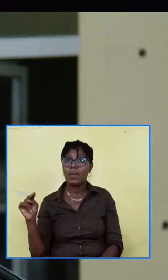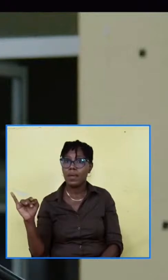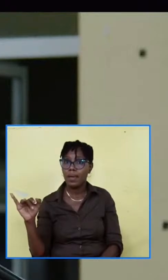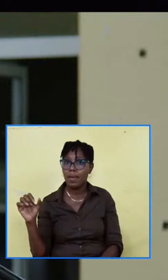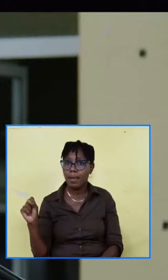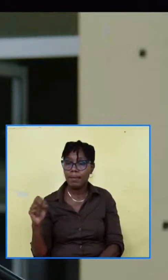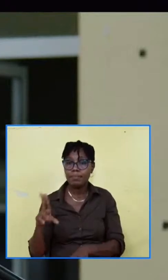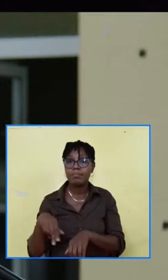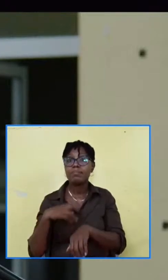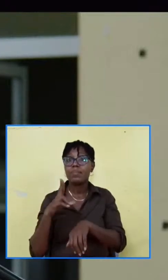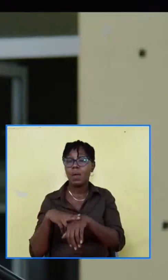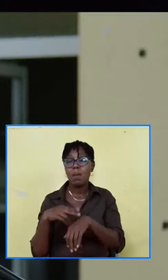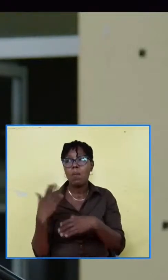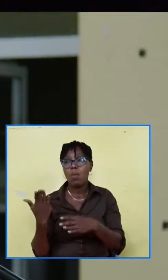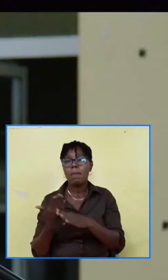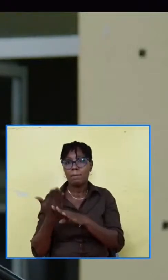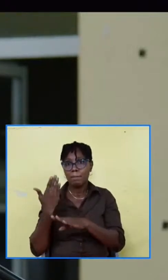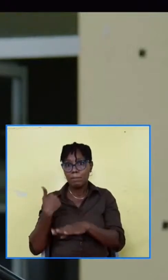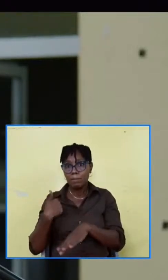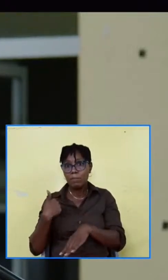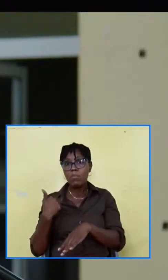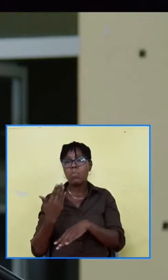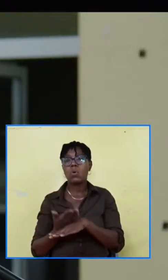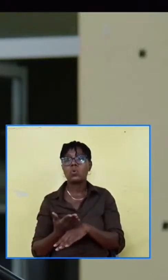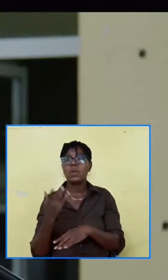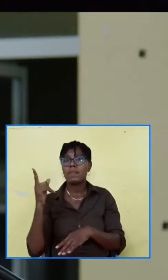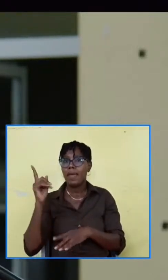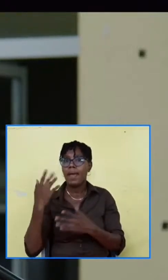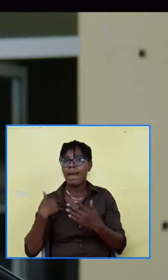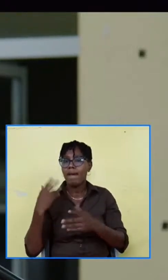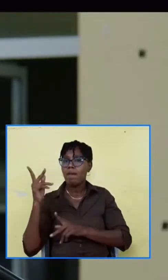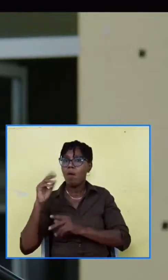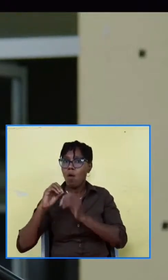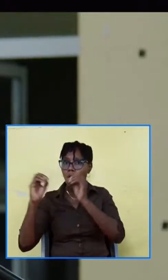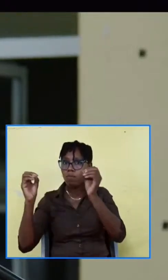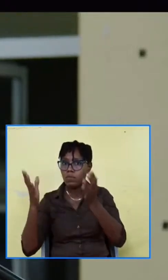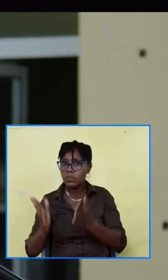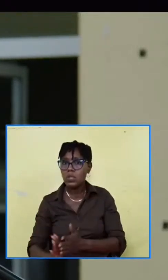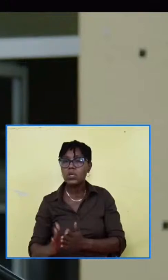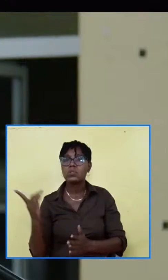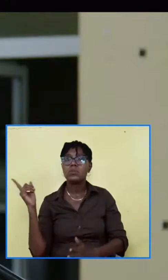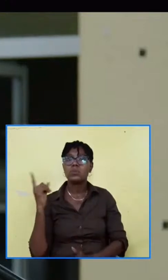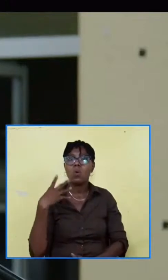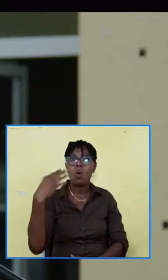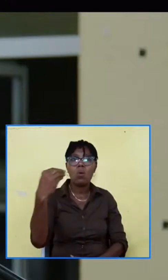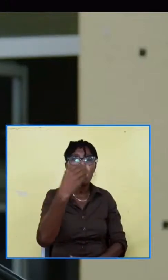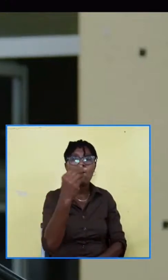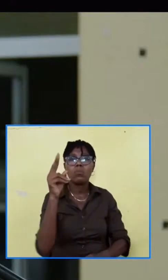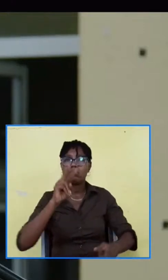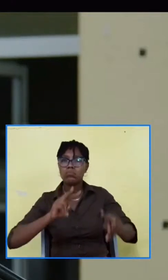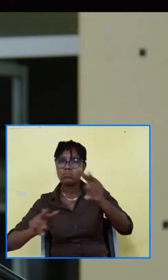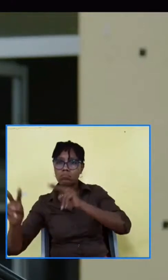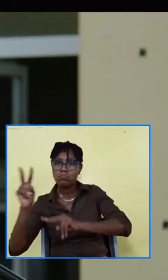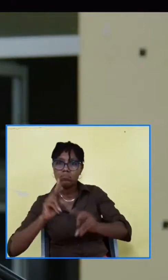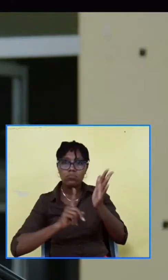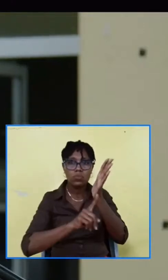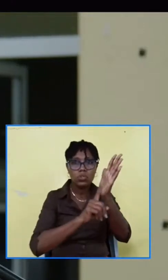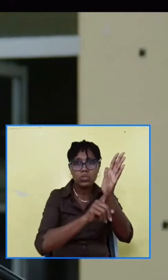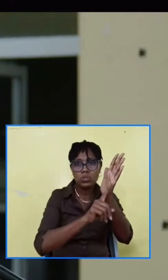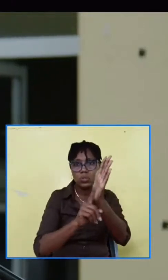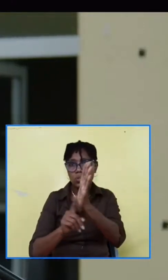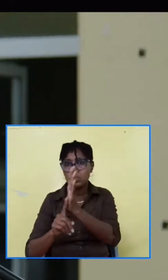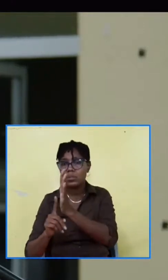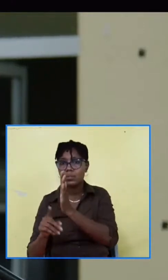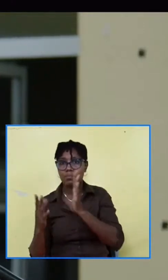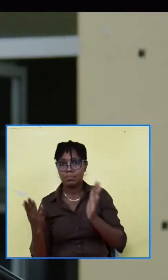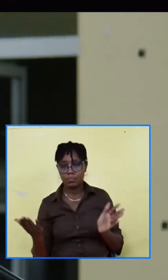they used to send out their people, and I think people should be forced to open their books. And then again,